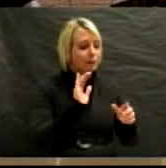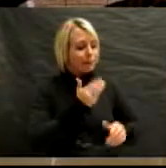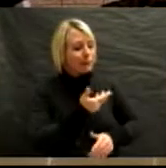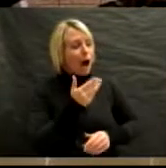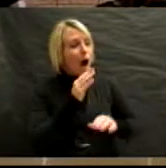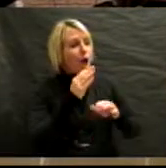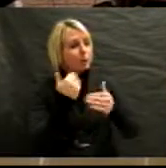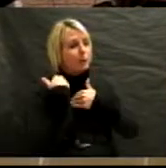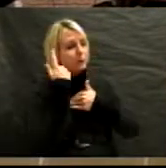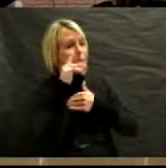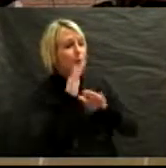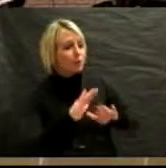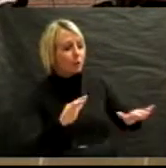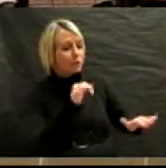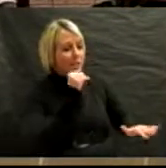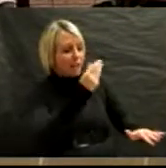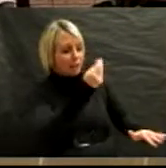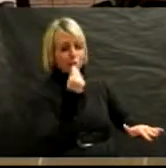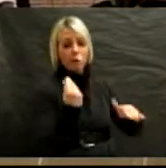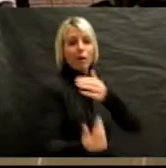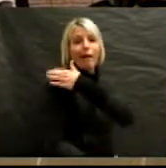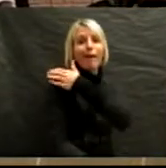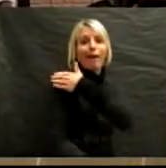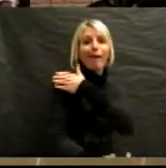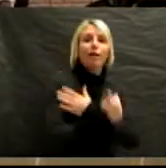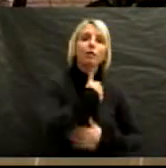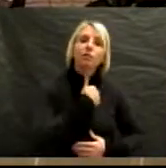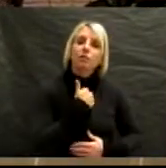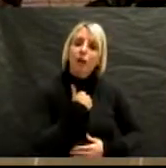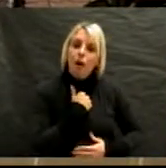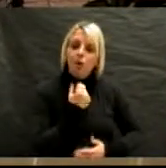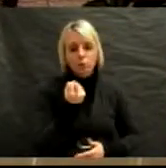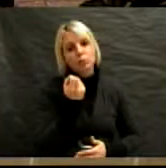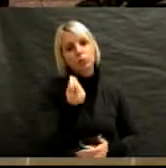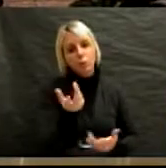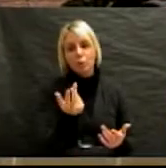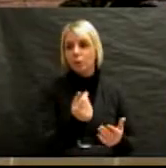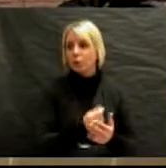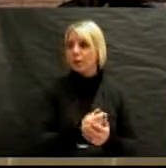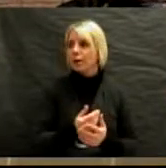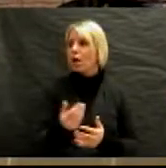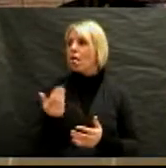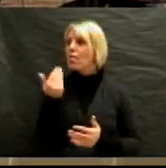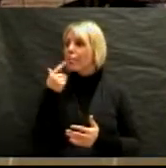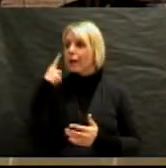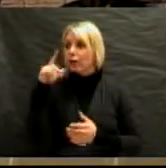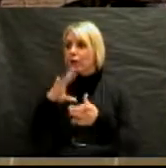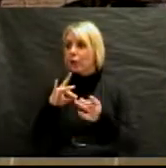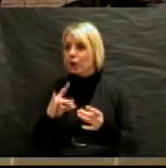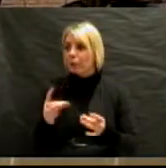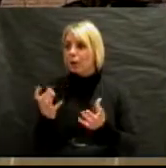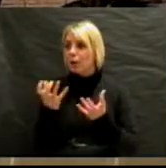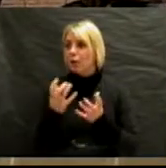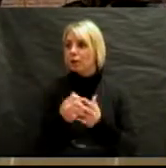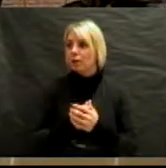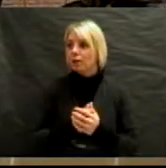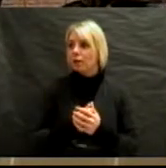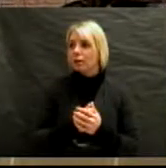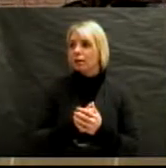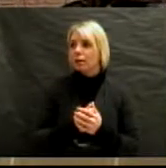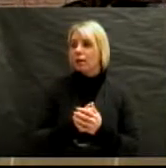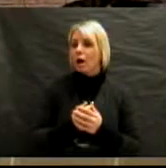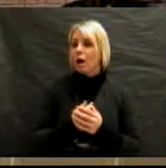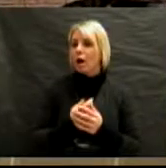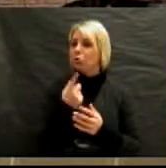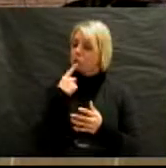So, thank you for those comments. I want to say some comments sort of to the other end.